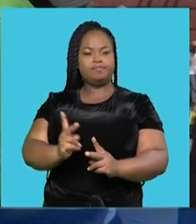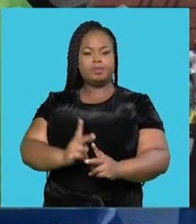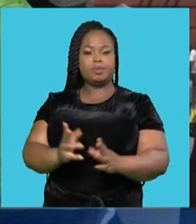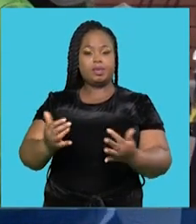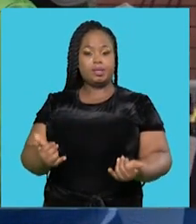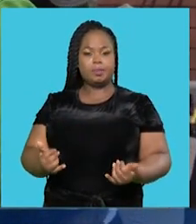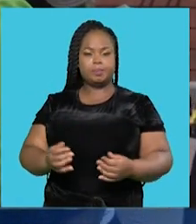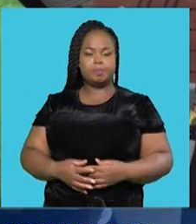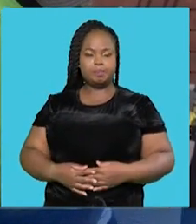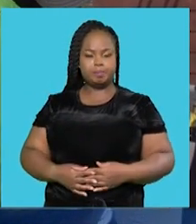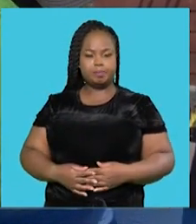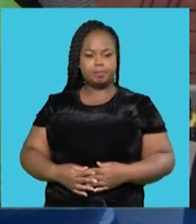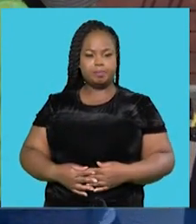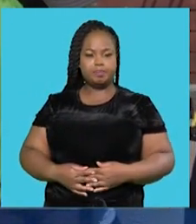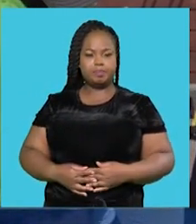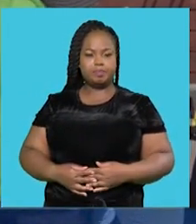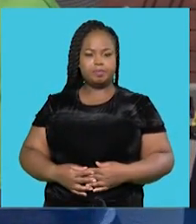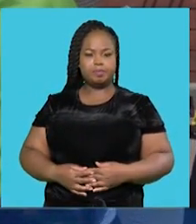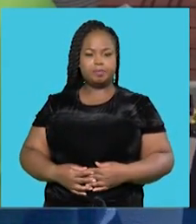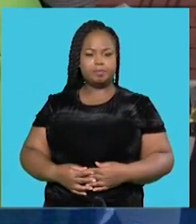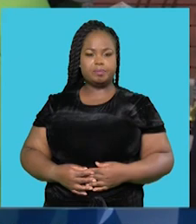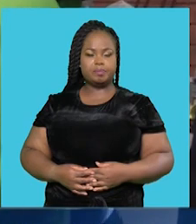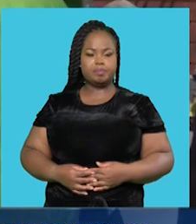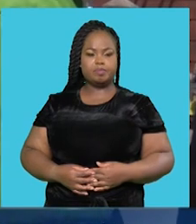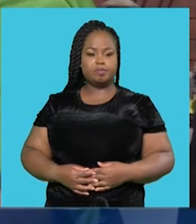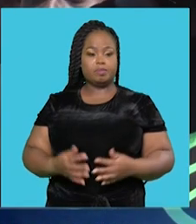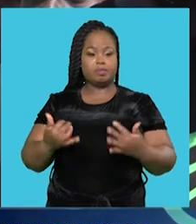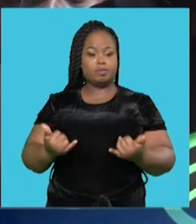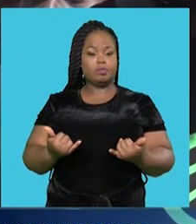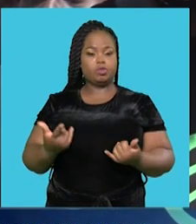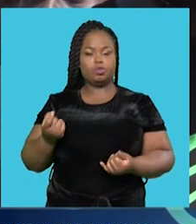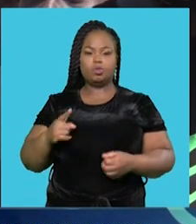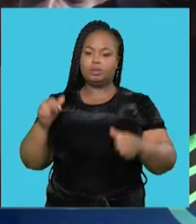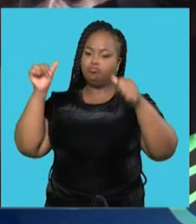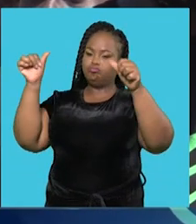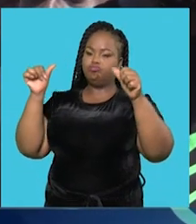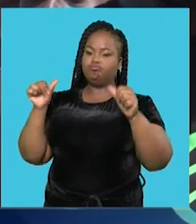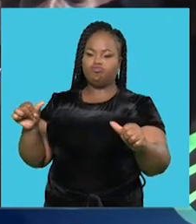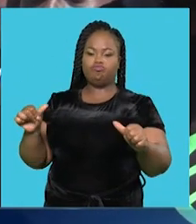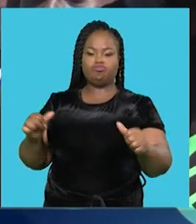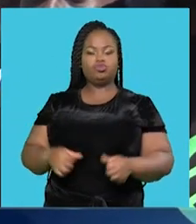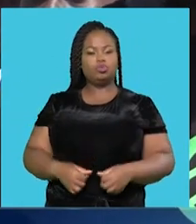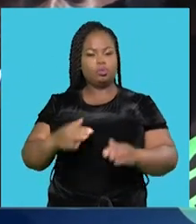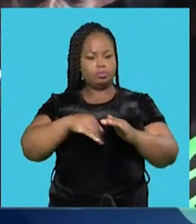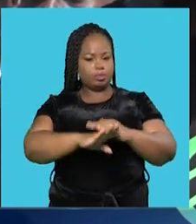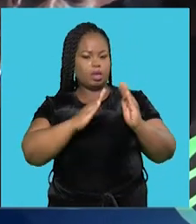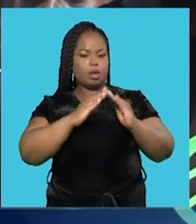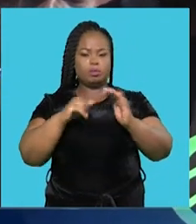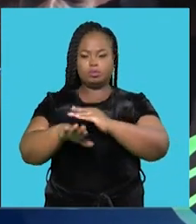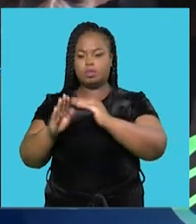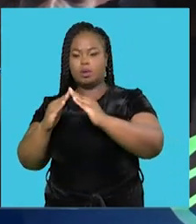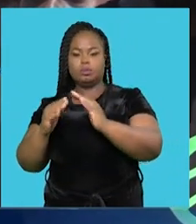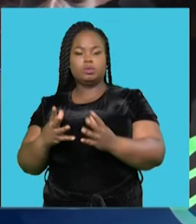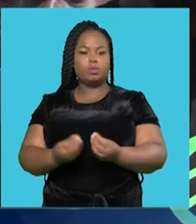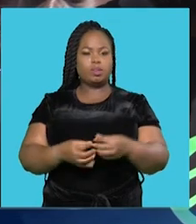kena dikgethong di se di phethetswe. What you are doing, putting up posters, doing house to house with